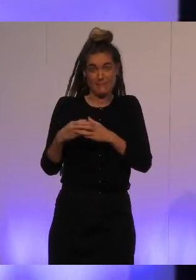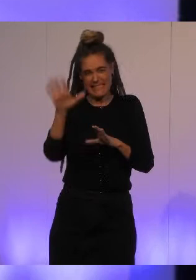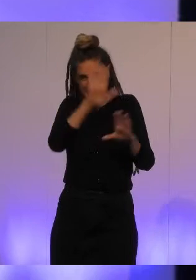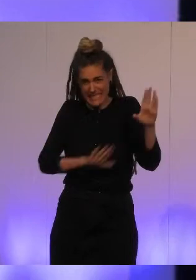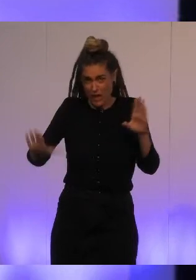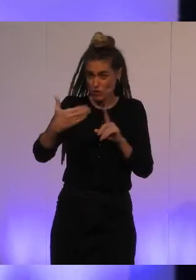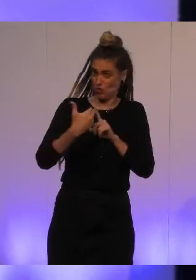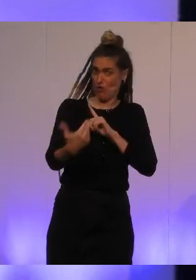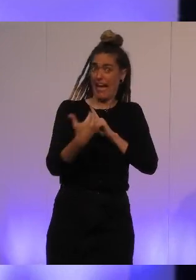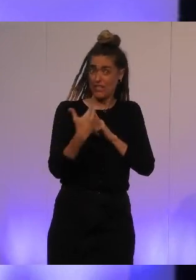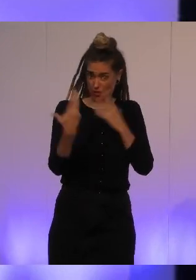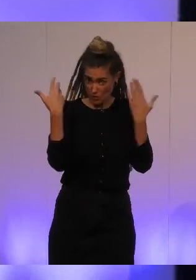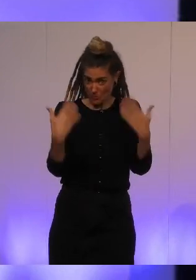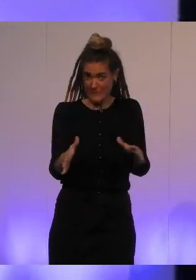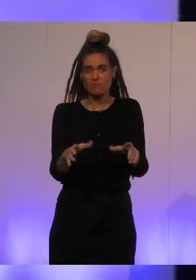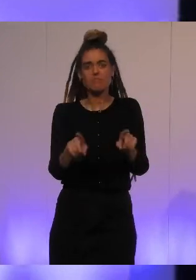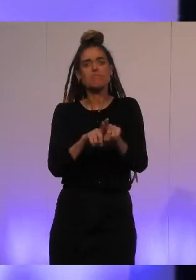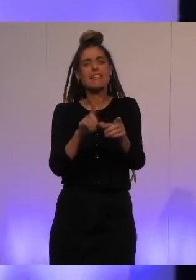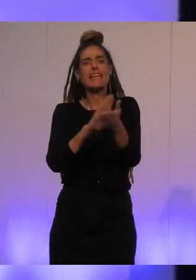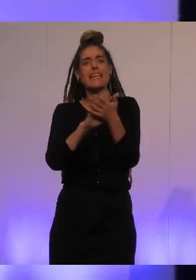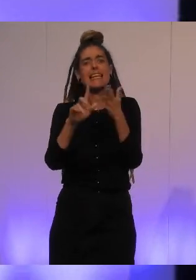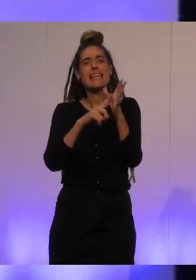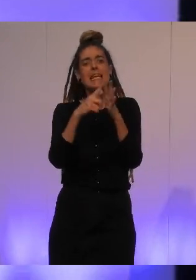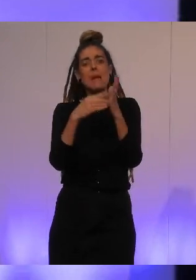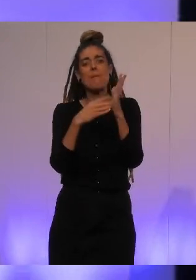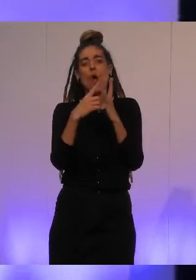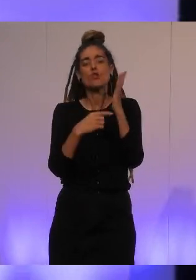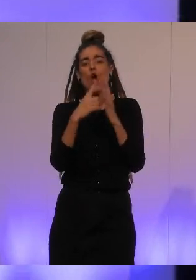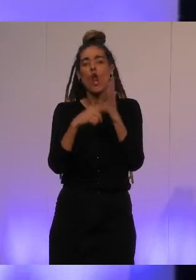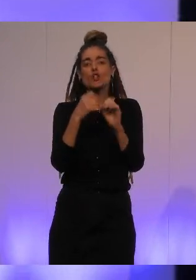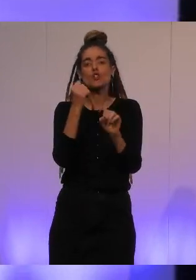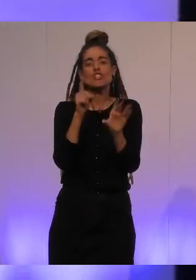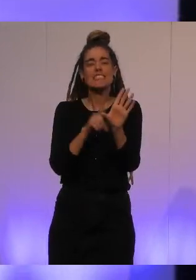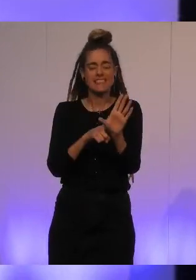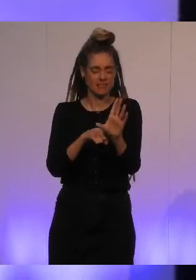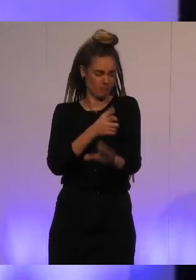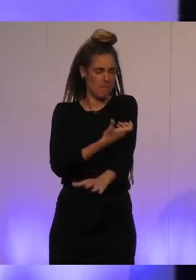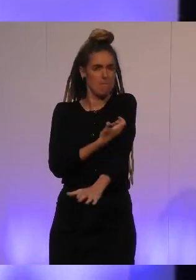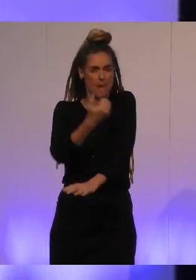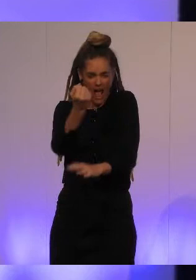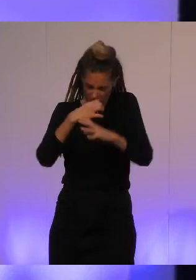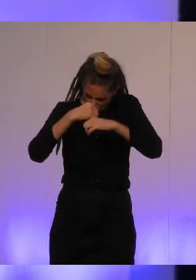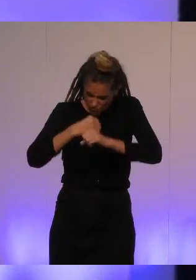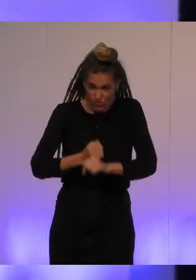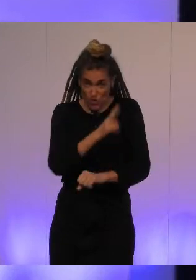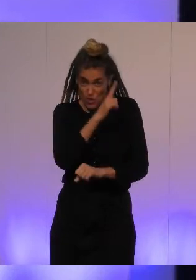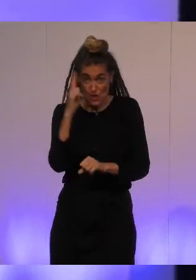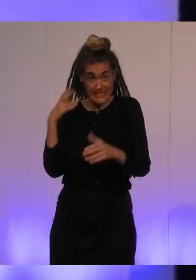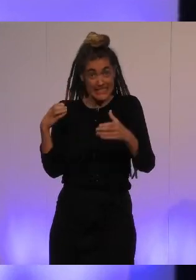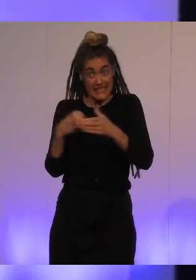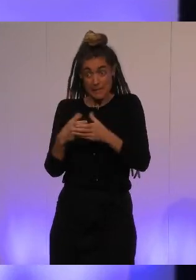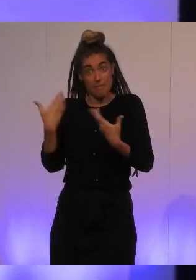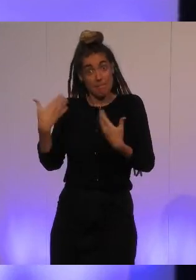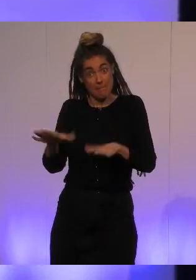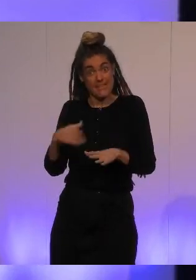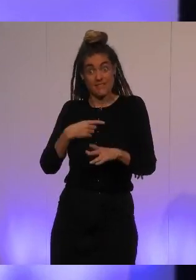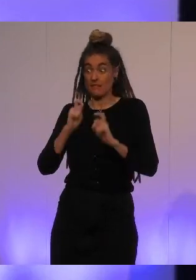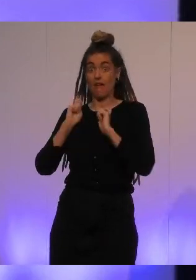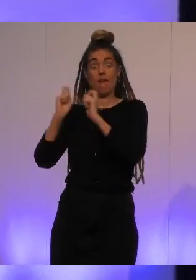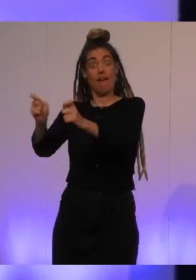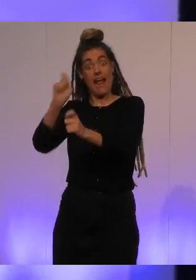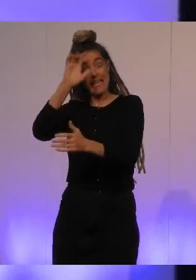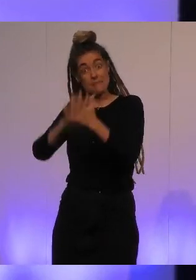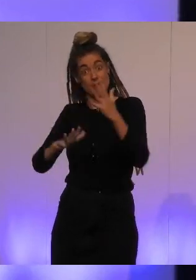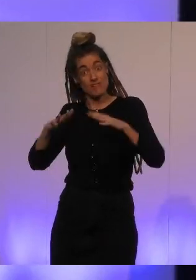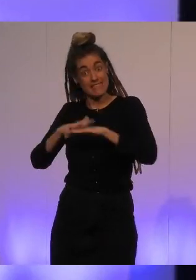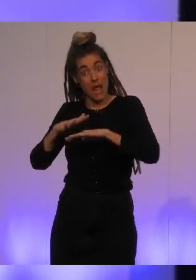For example, our haematology nursing team were nominated for a Patient Experience Network Award and are in with a